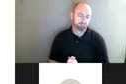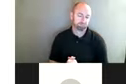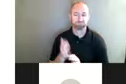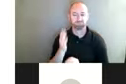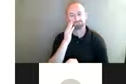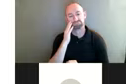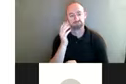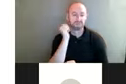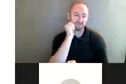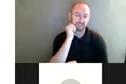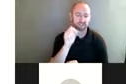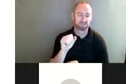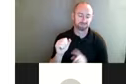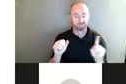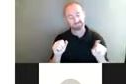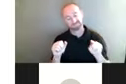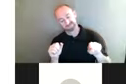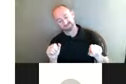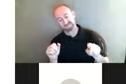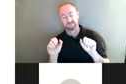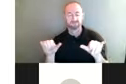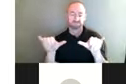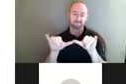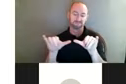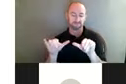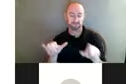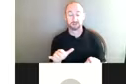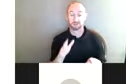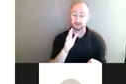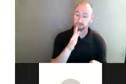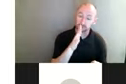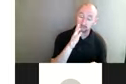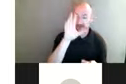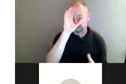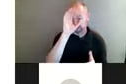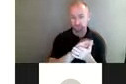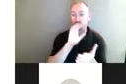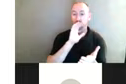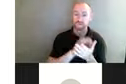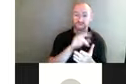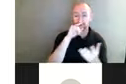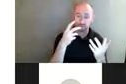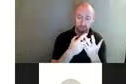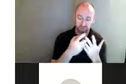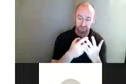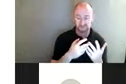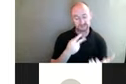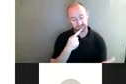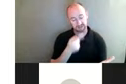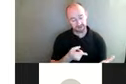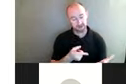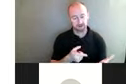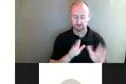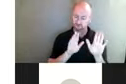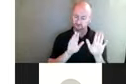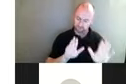scale. You know, on one end, we have the, you know, would your mom or your spouse or your kids or your roommate say, you know, that's great